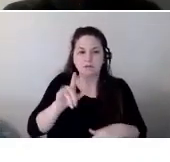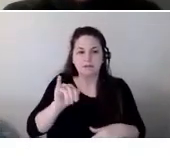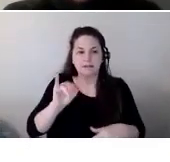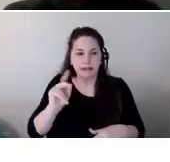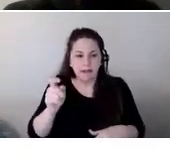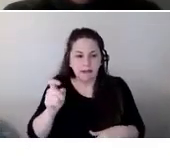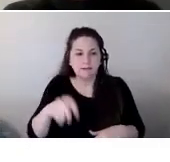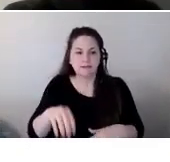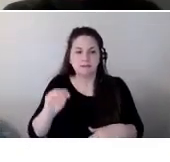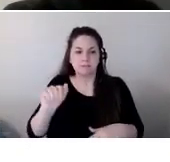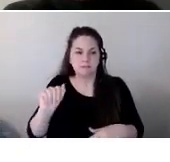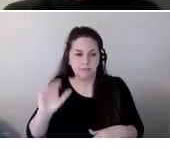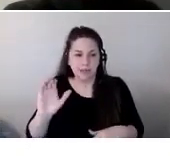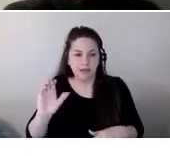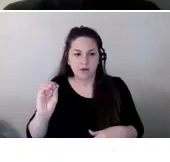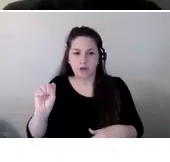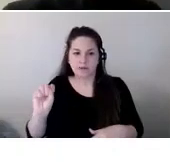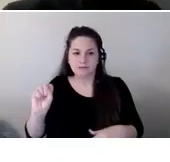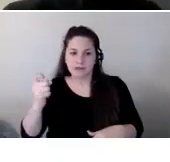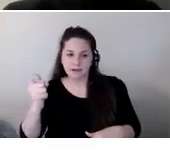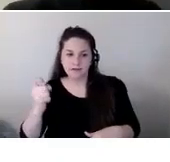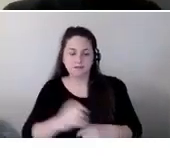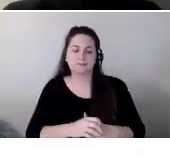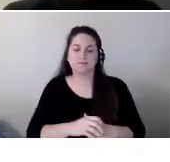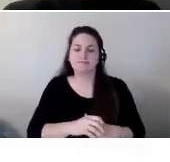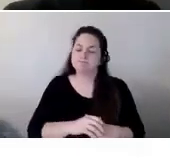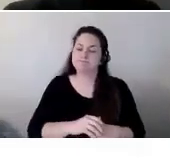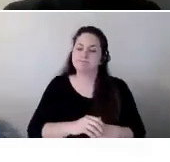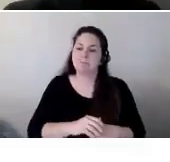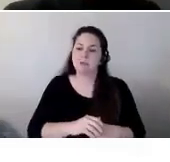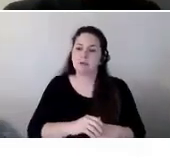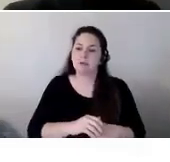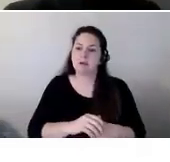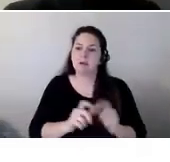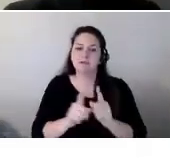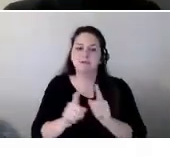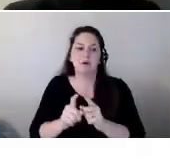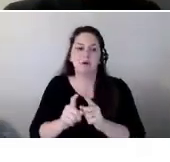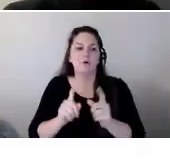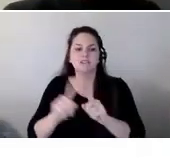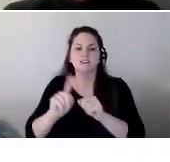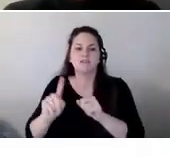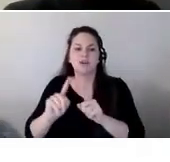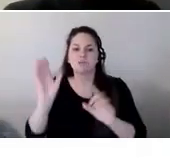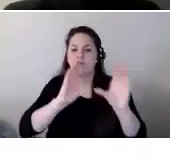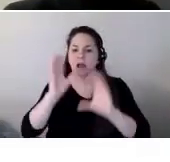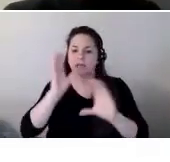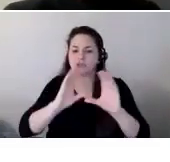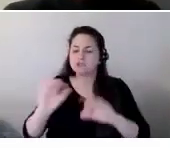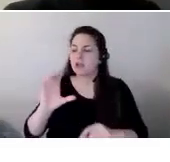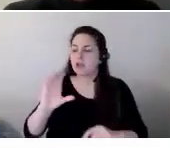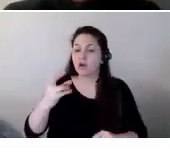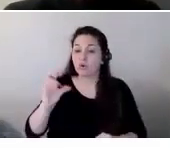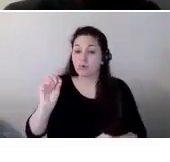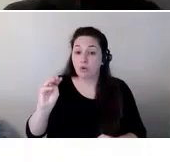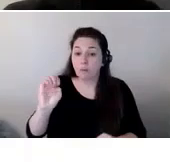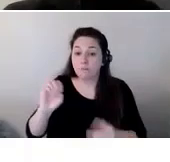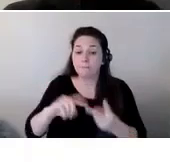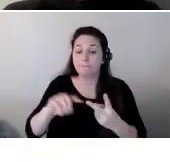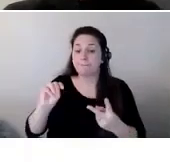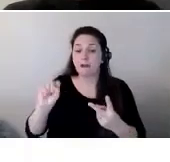and Mac OS X, and browsers including Chrome, Microsoft